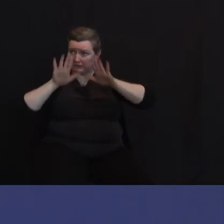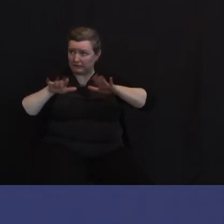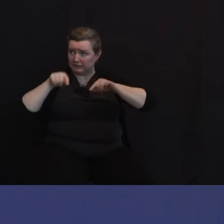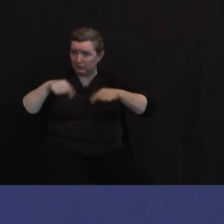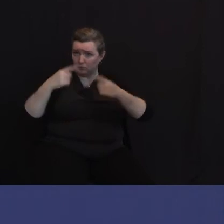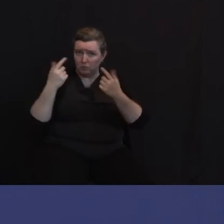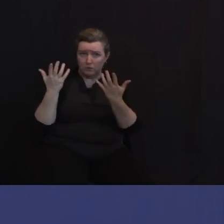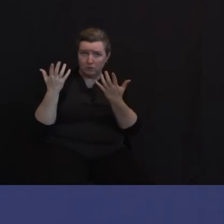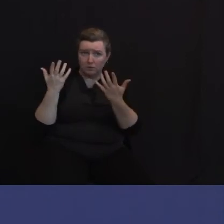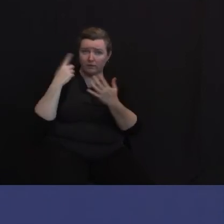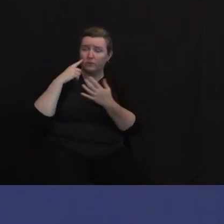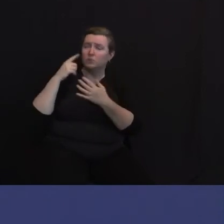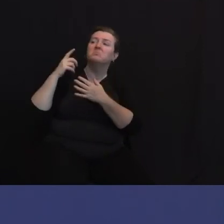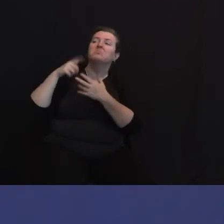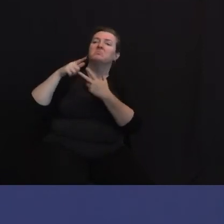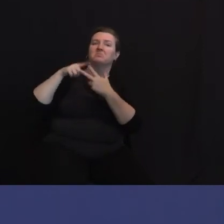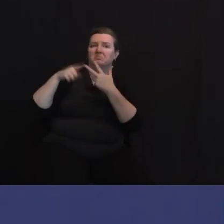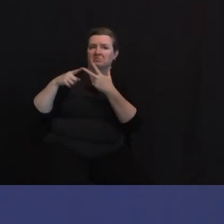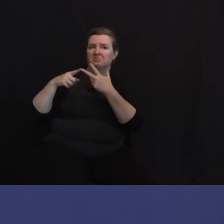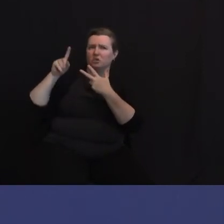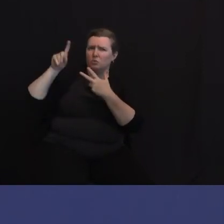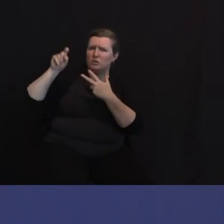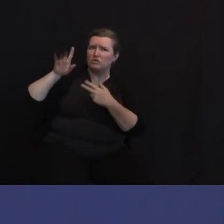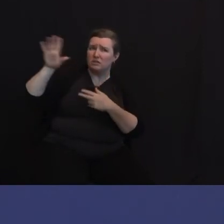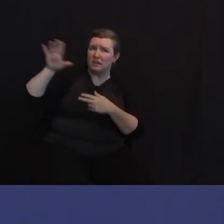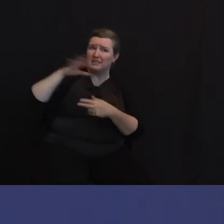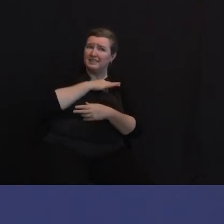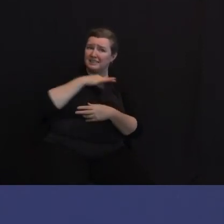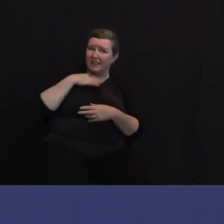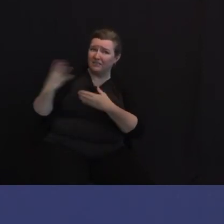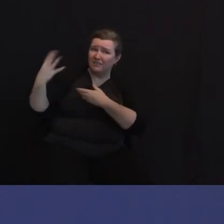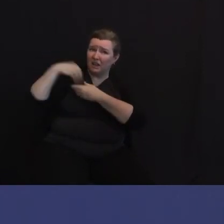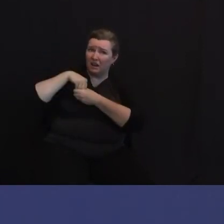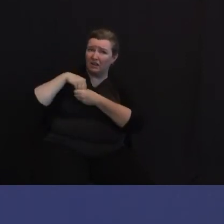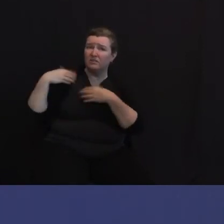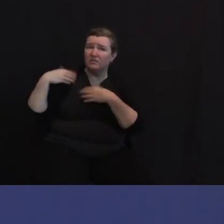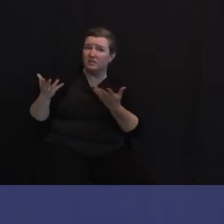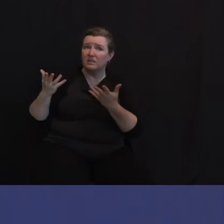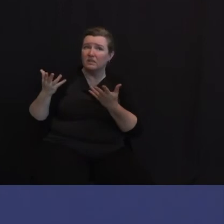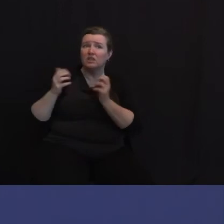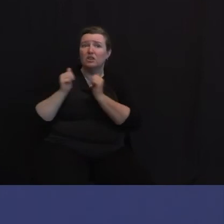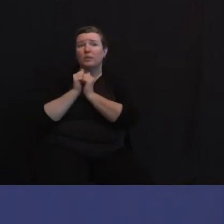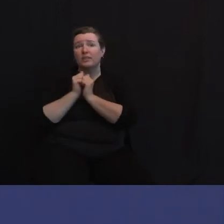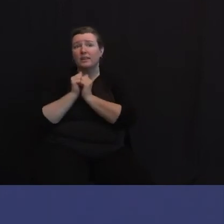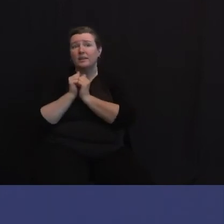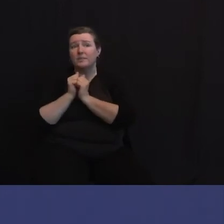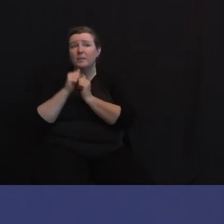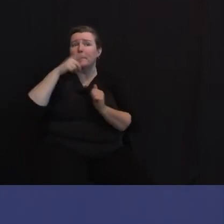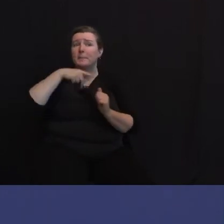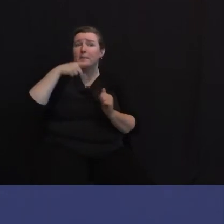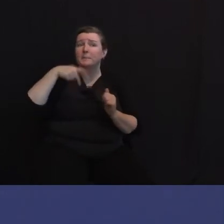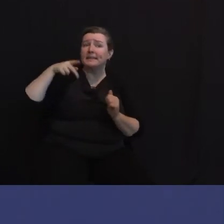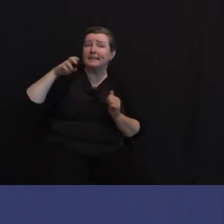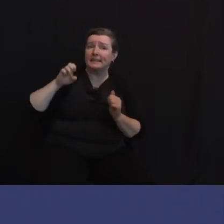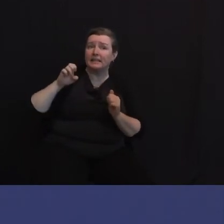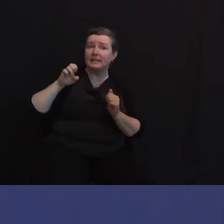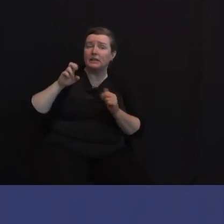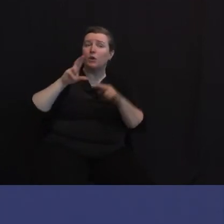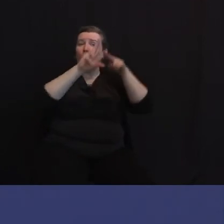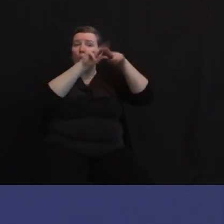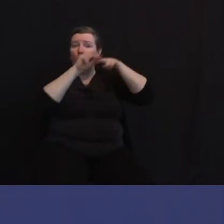Governor, were you or your staff involved in applying for a PPP loan that went to the soccer team you own,